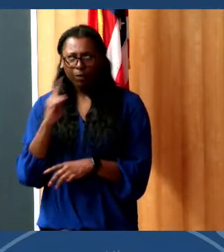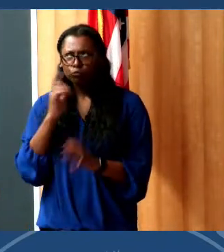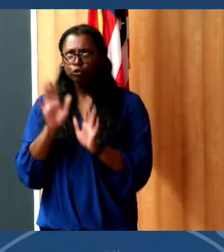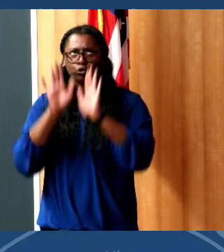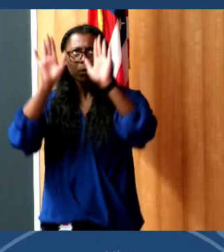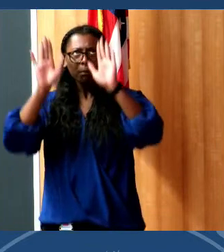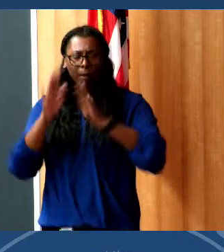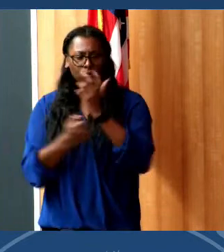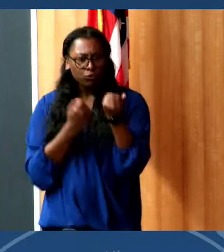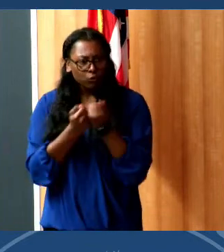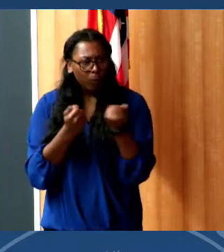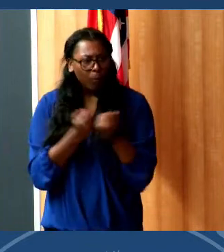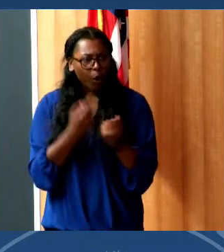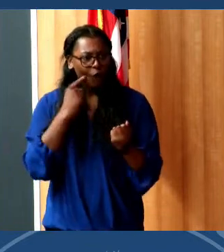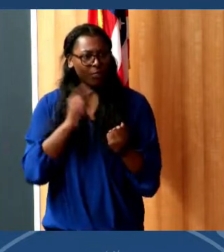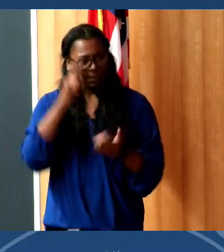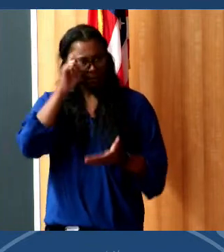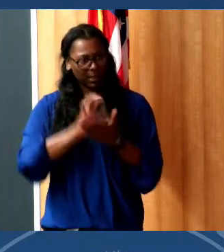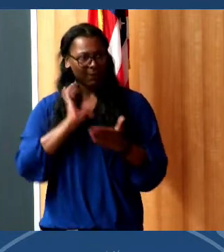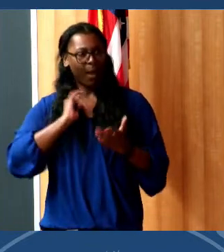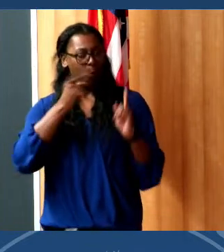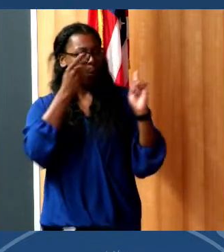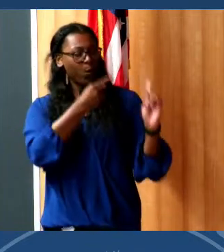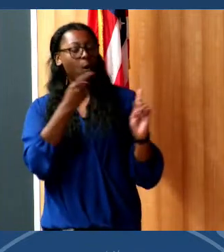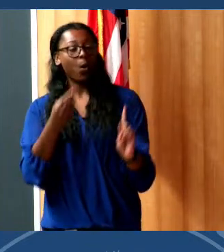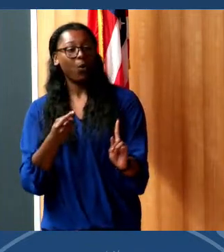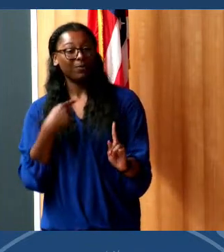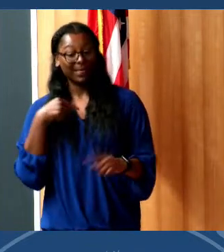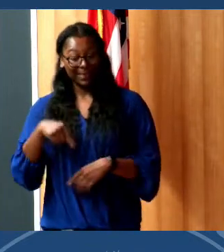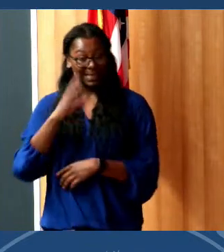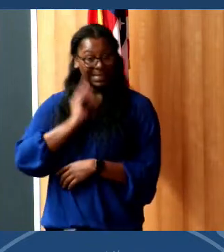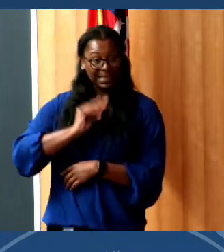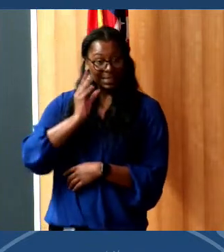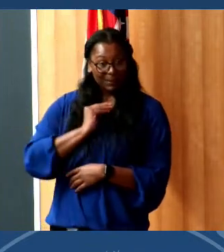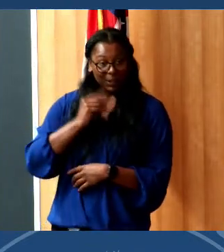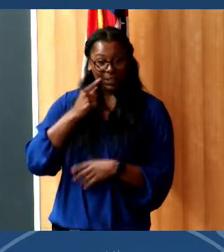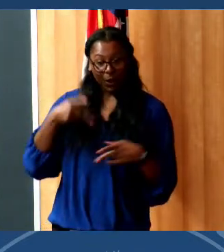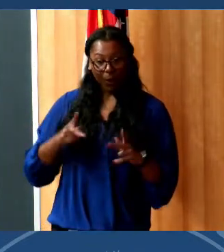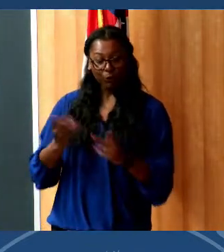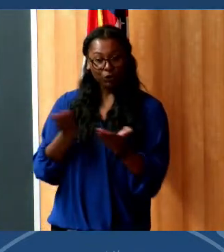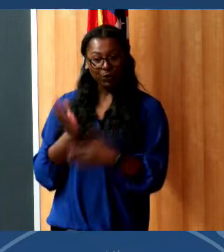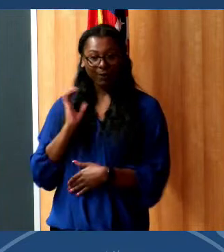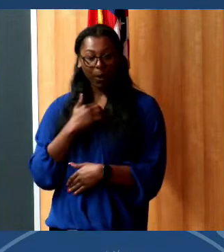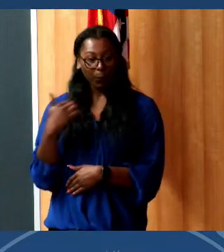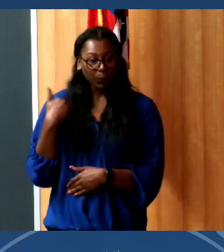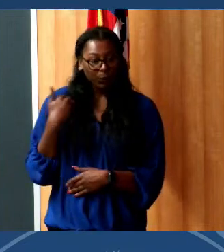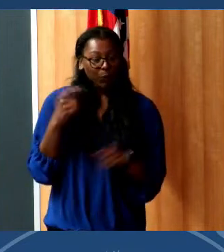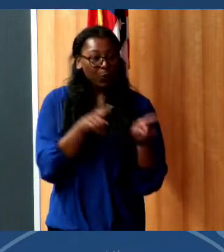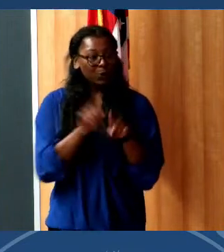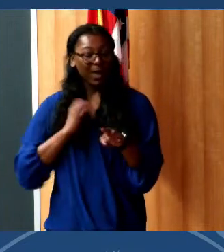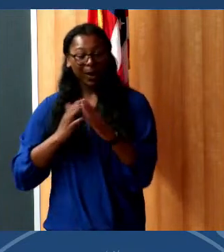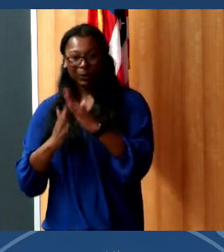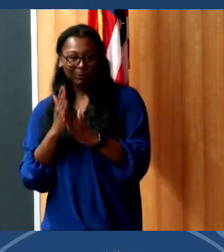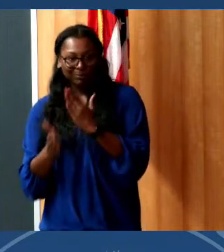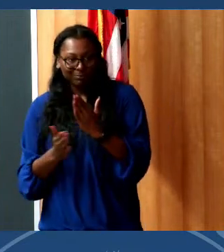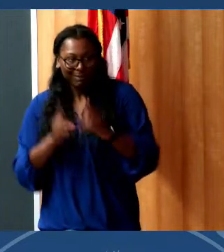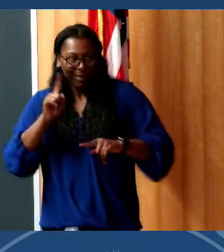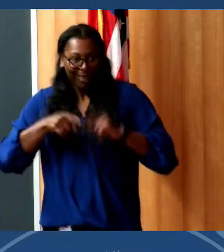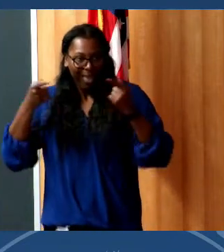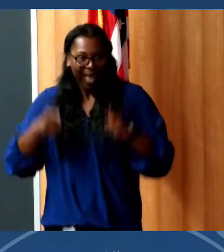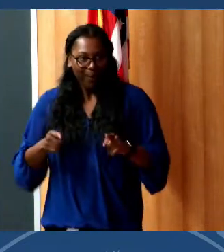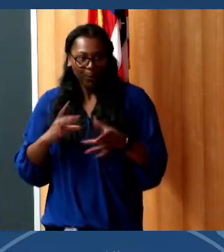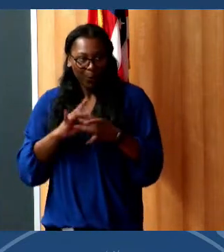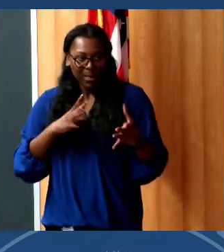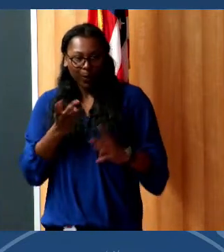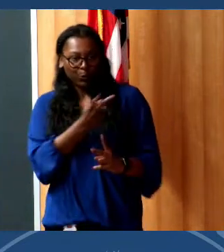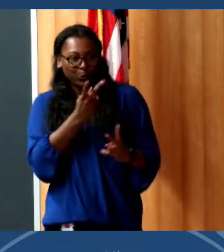this initiative. This experience and the opportunity to serve our youth and community would not have been possible